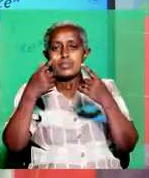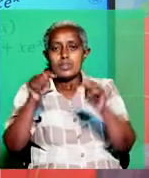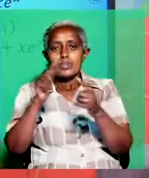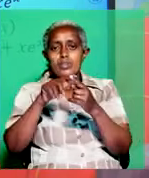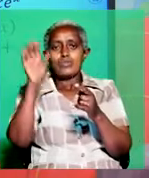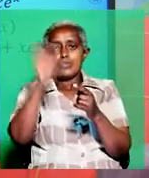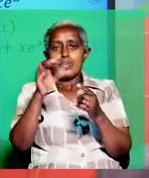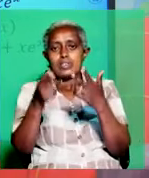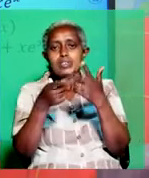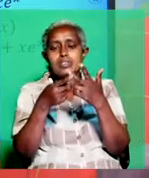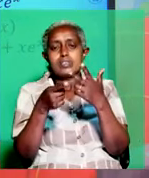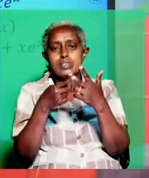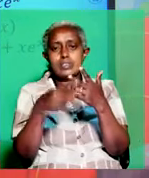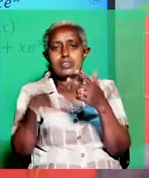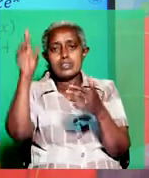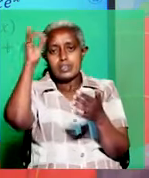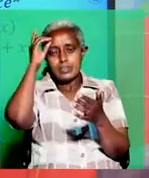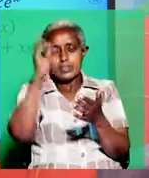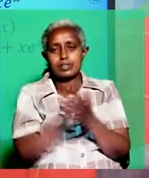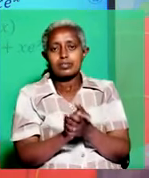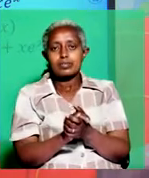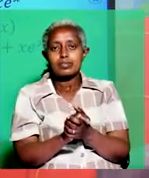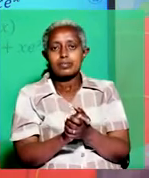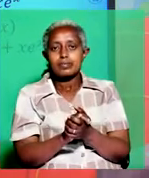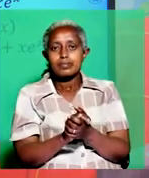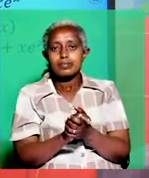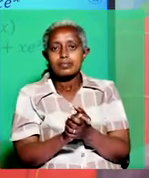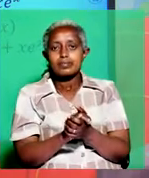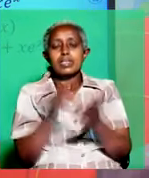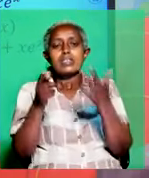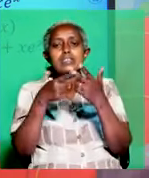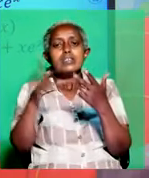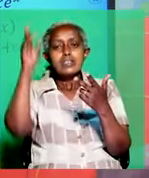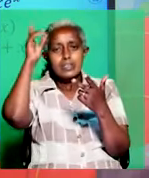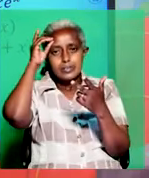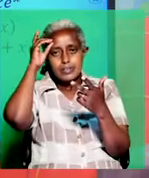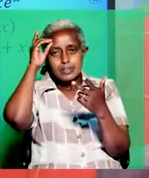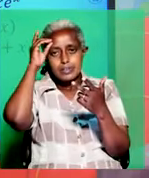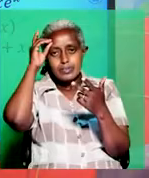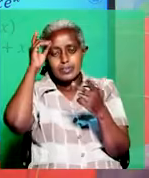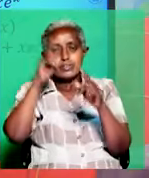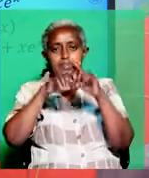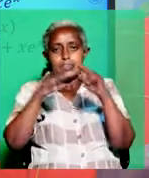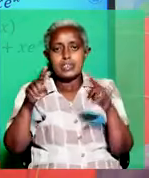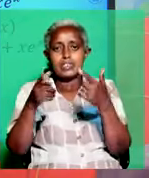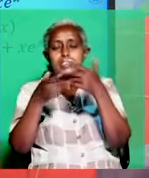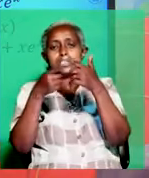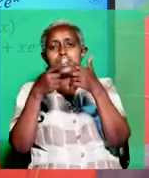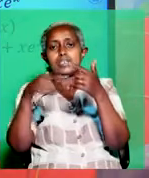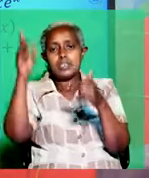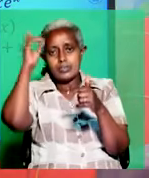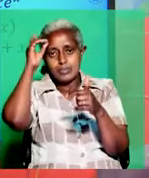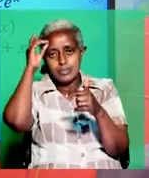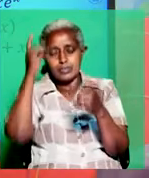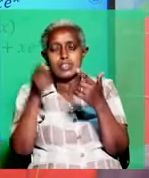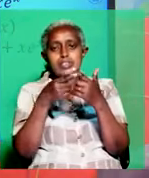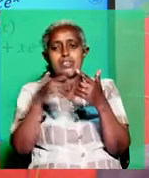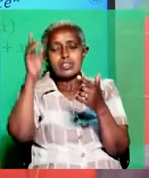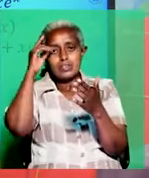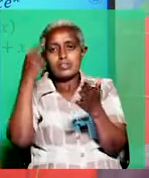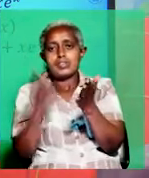the third derivative. The third derivative, you differentiate the second derivative. The second derivative is this one.